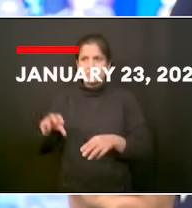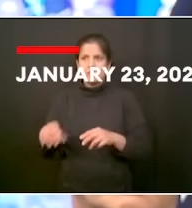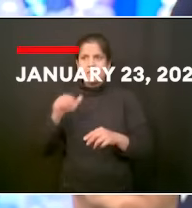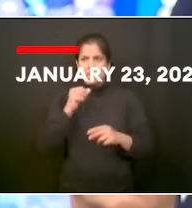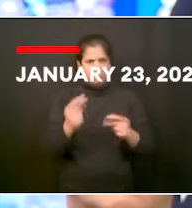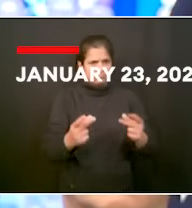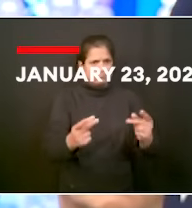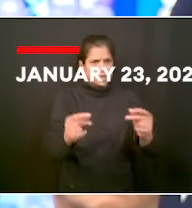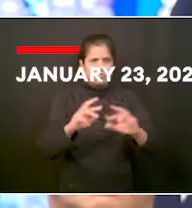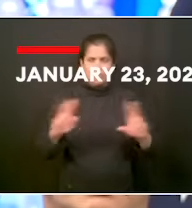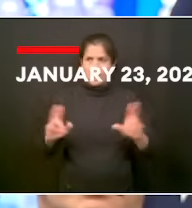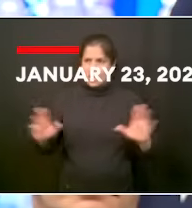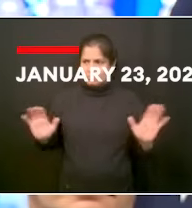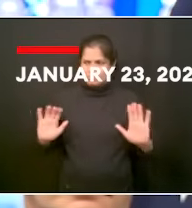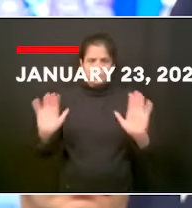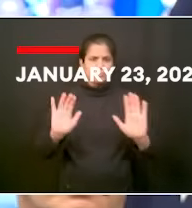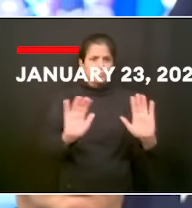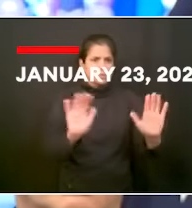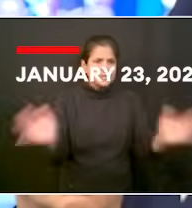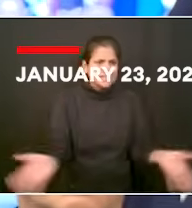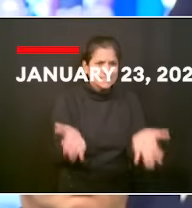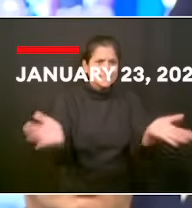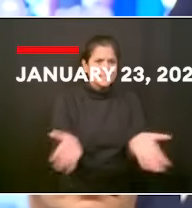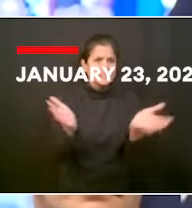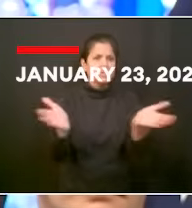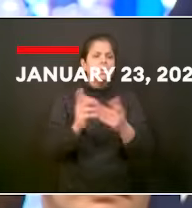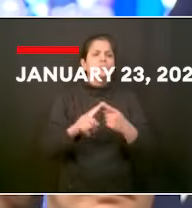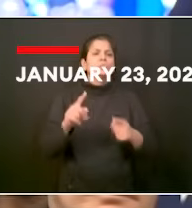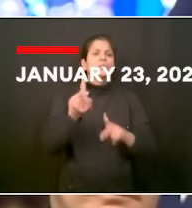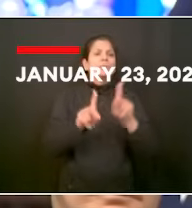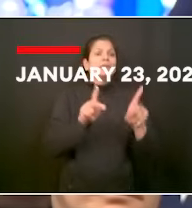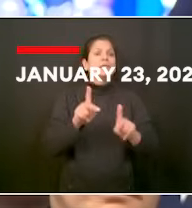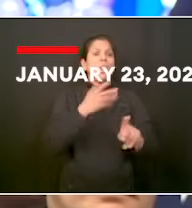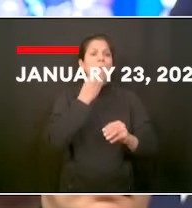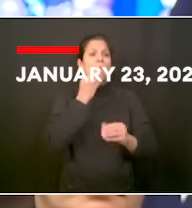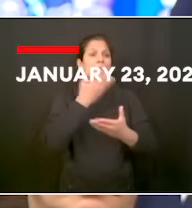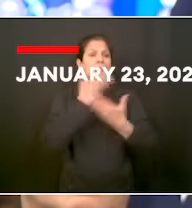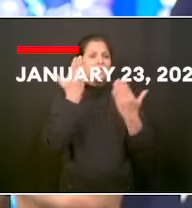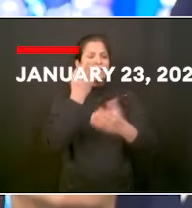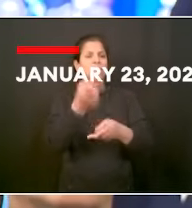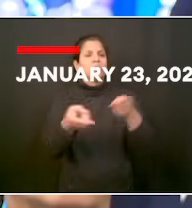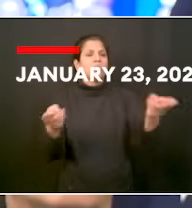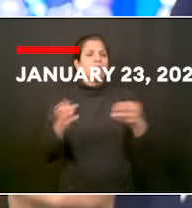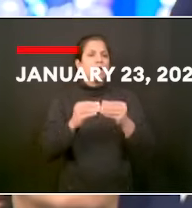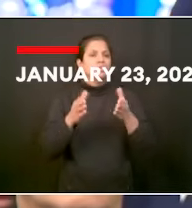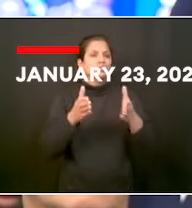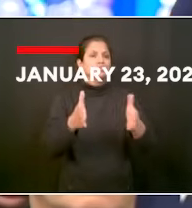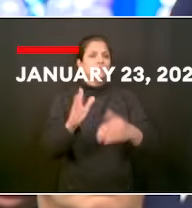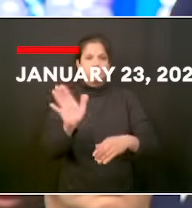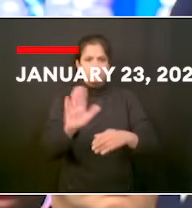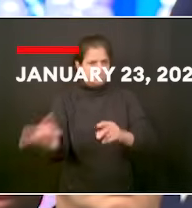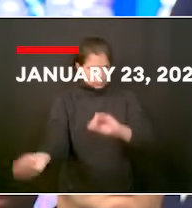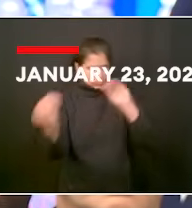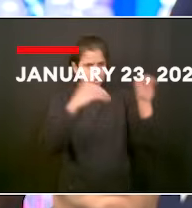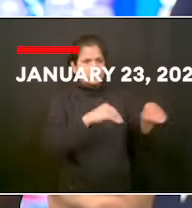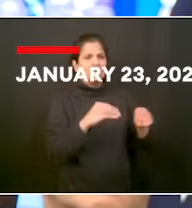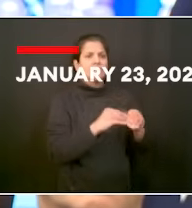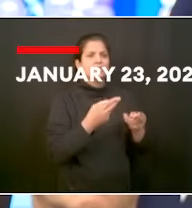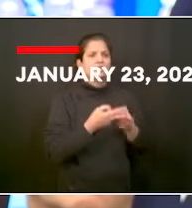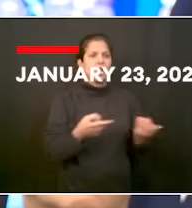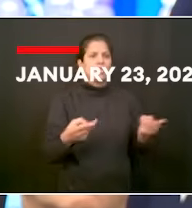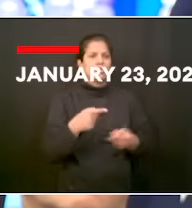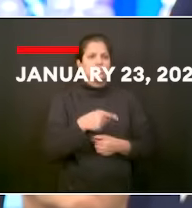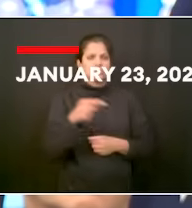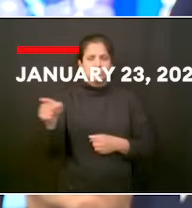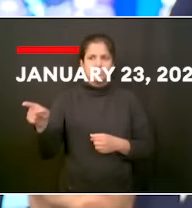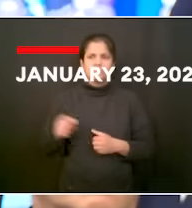as quickly as possible. No one is going to be denied across the city. And finally, while we are still waiting to make a final decision on